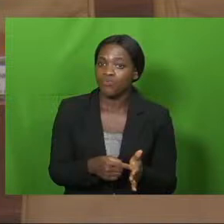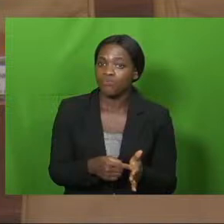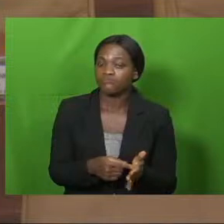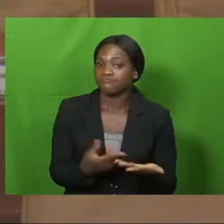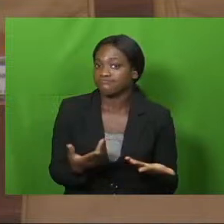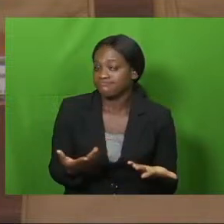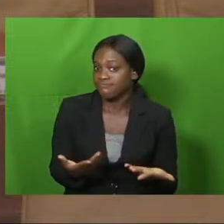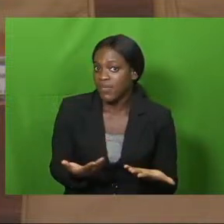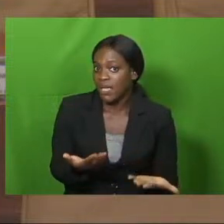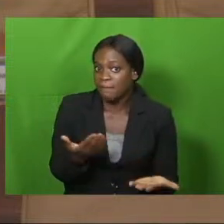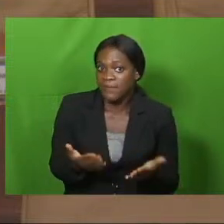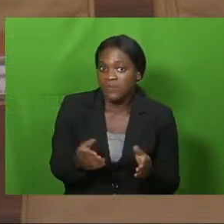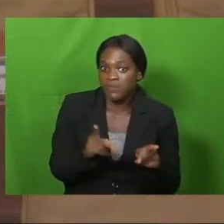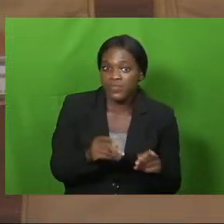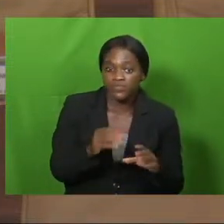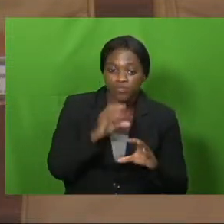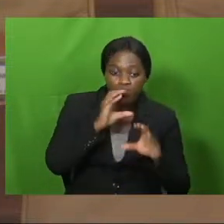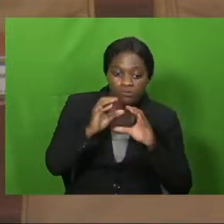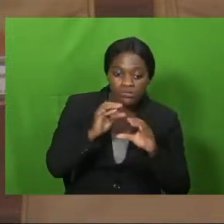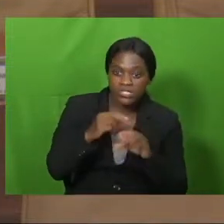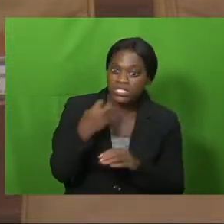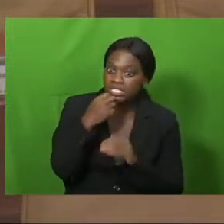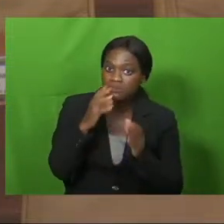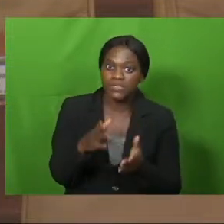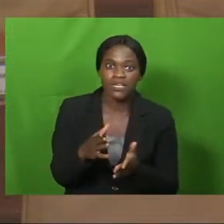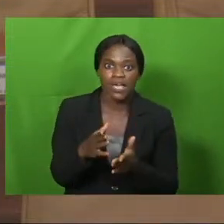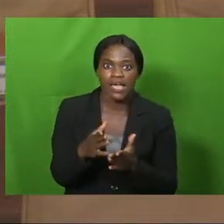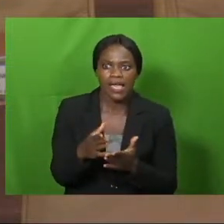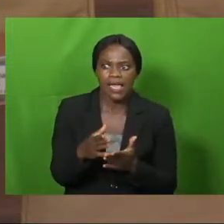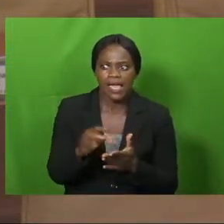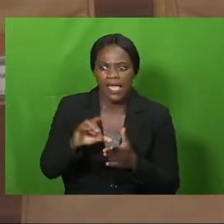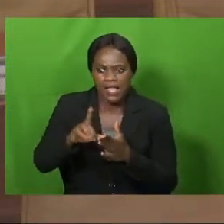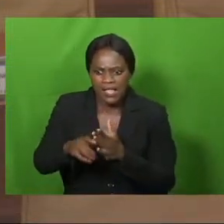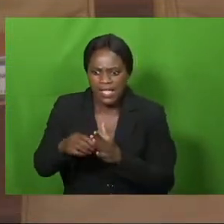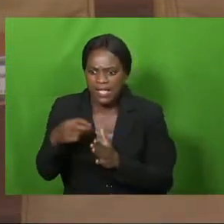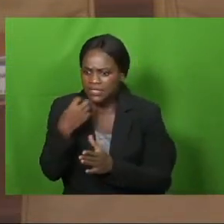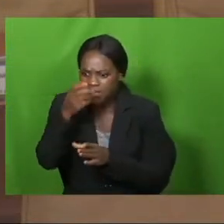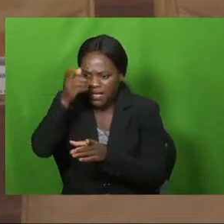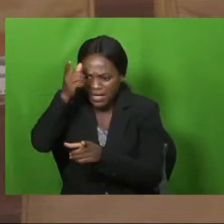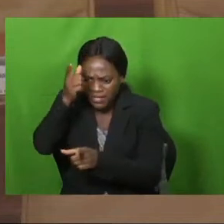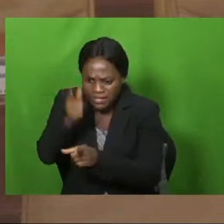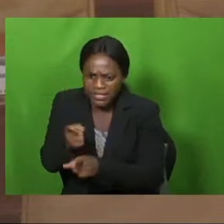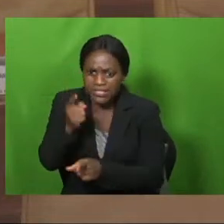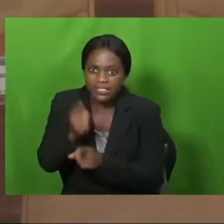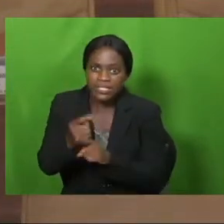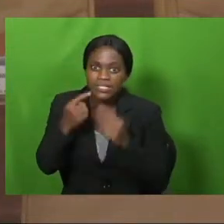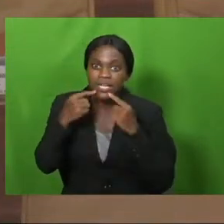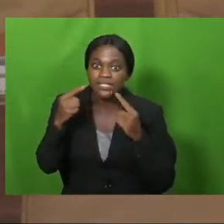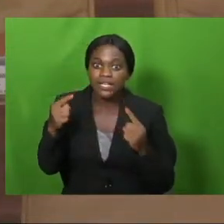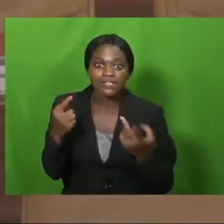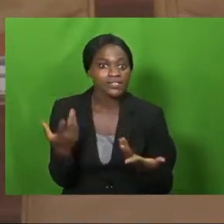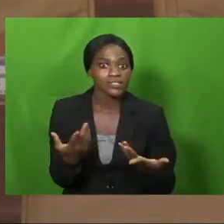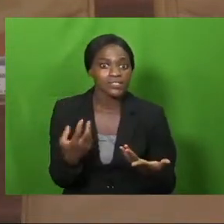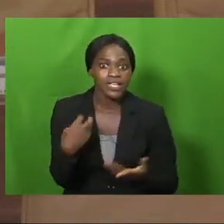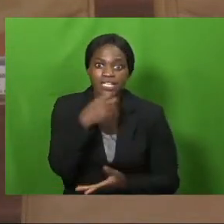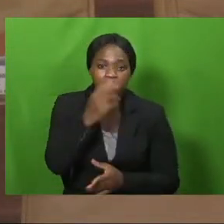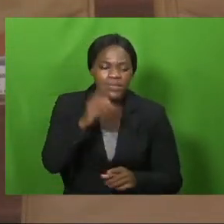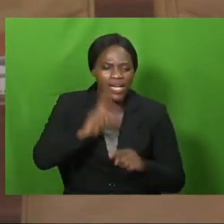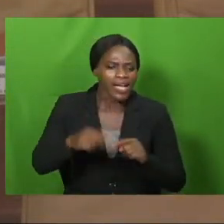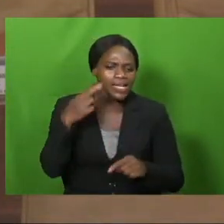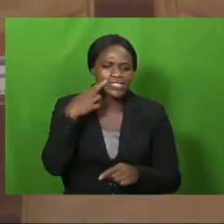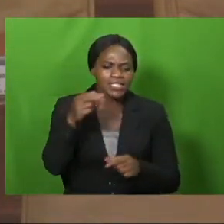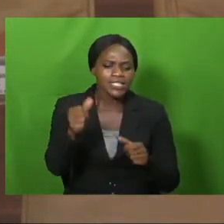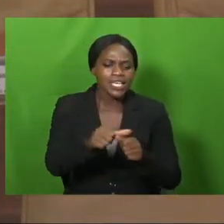Speaker. And the Speaker will just announce. The Speaker is not bound to see everybody here before he announces the